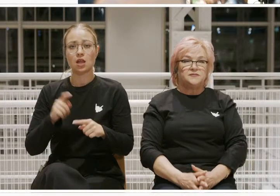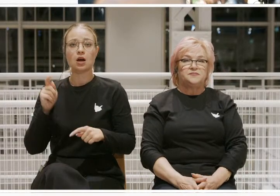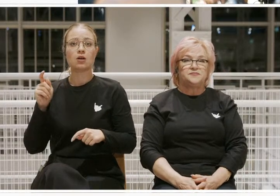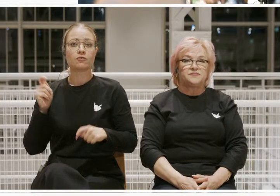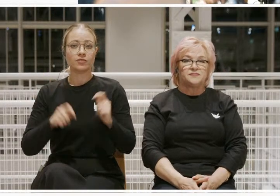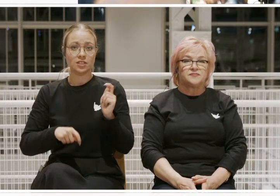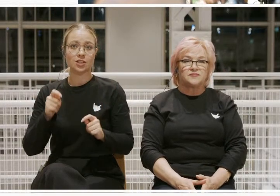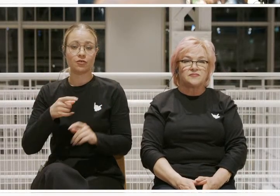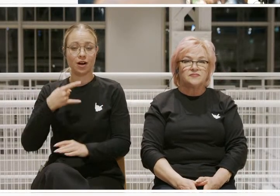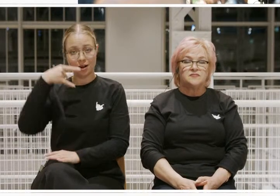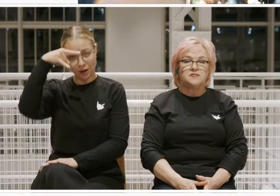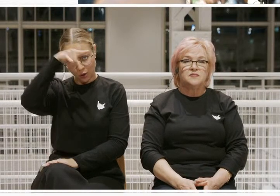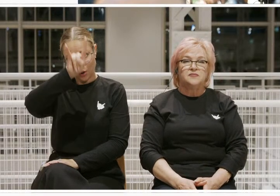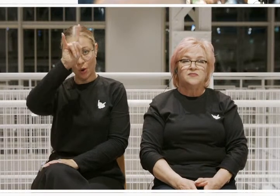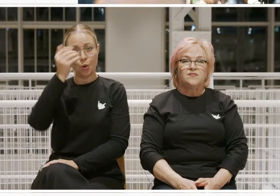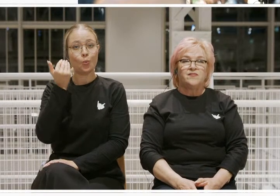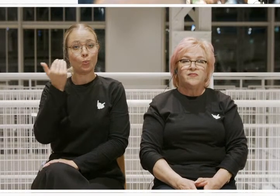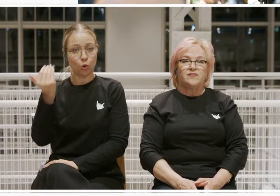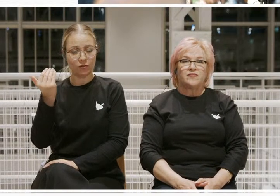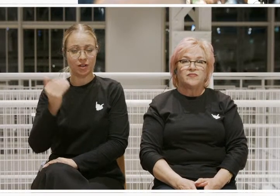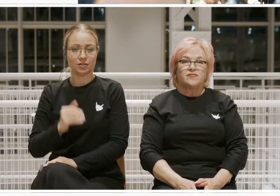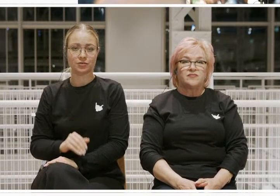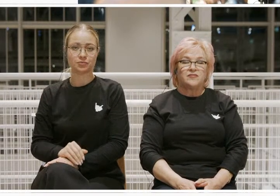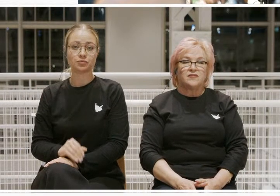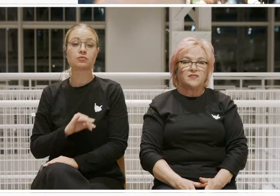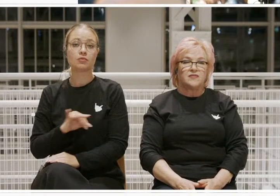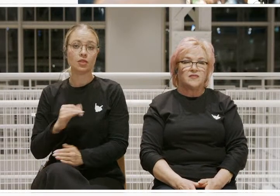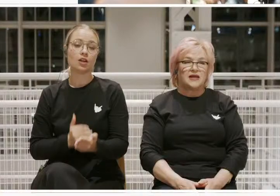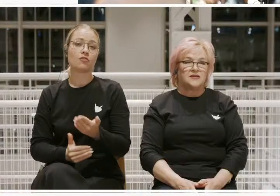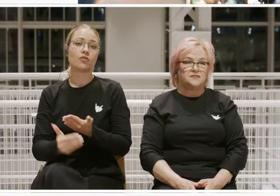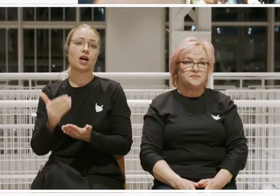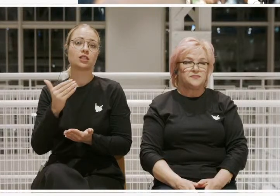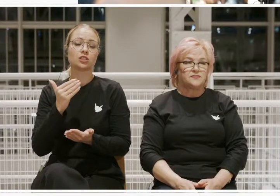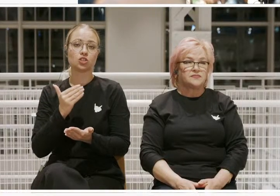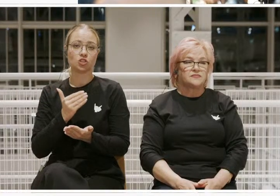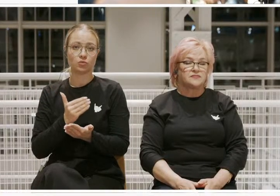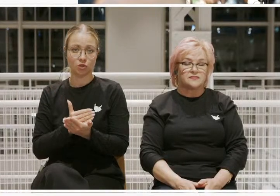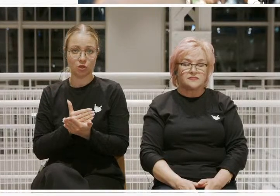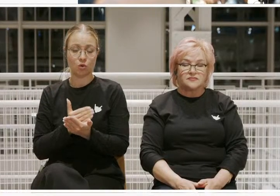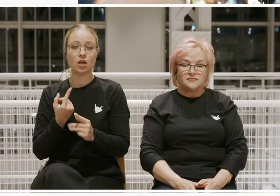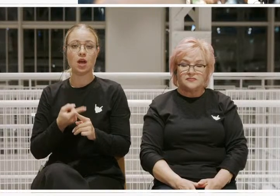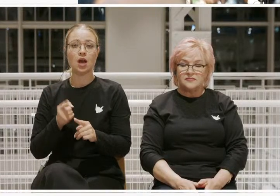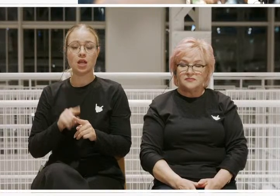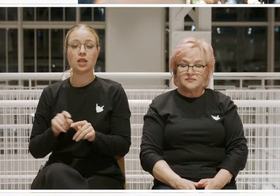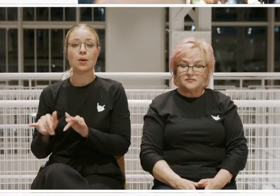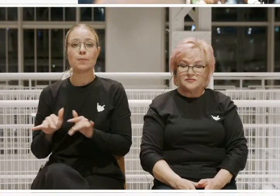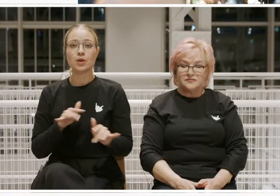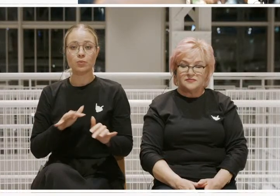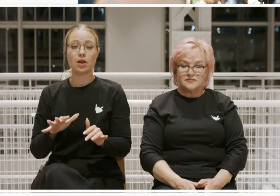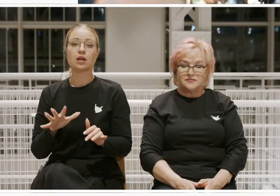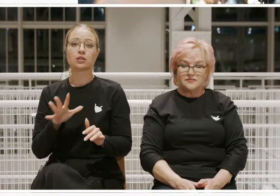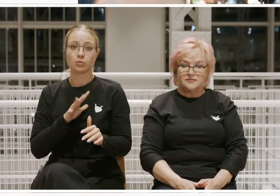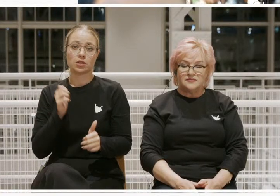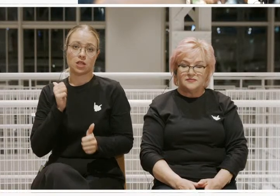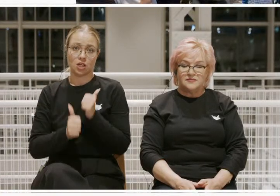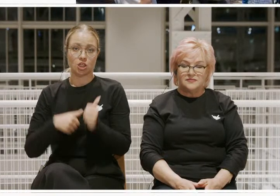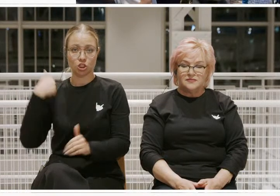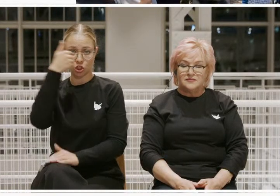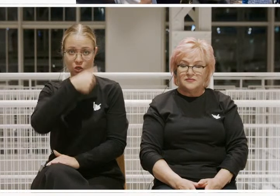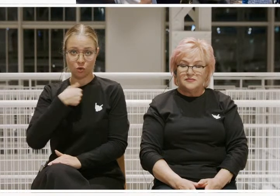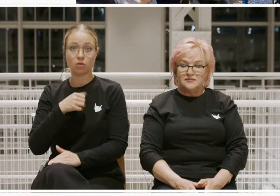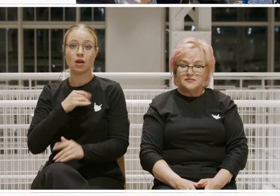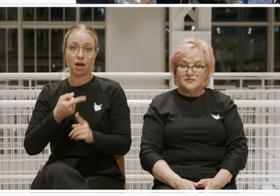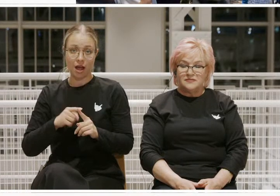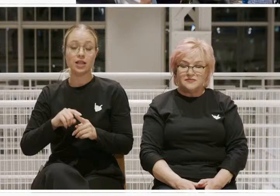became an annual celebration to continue the project beyond the last edition. So we had